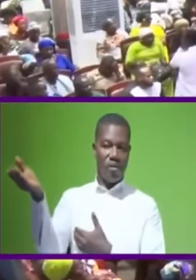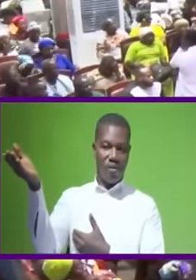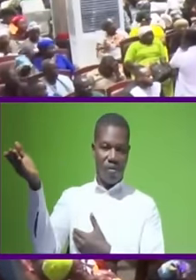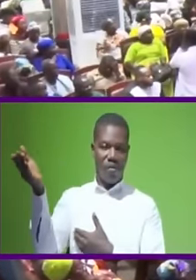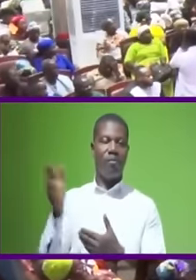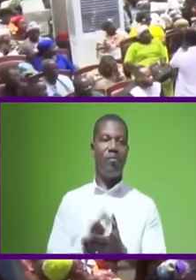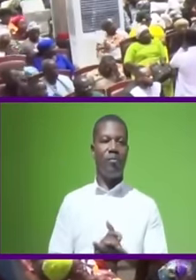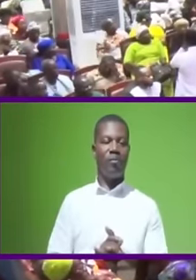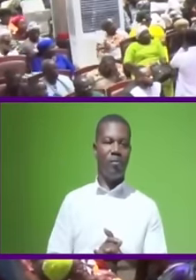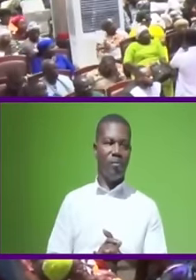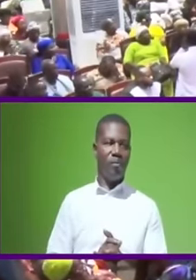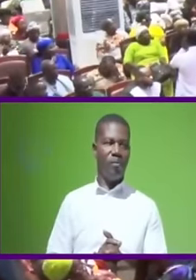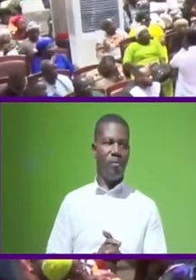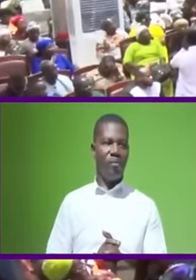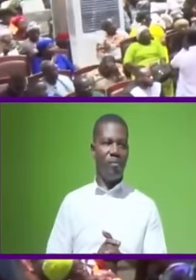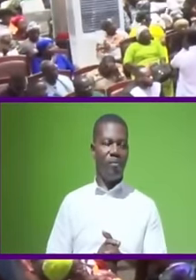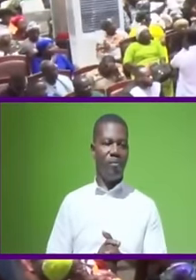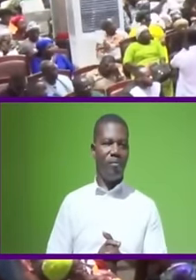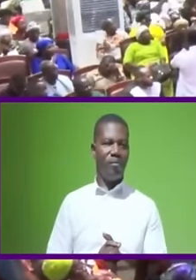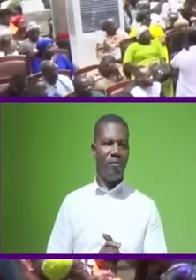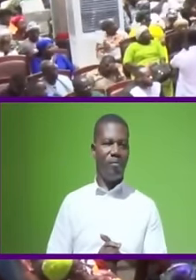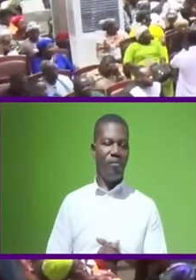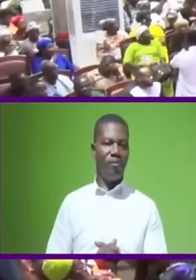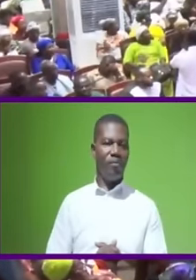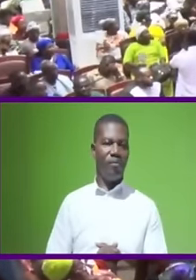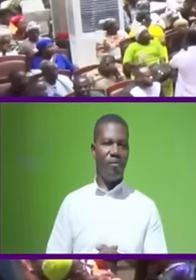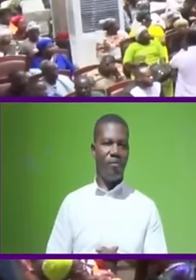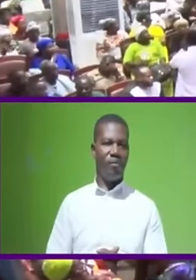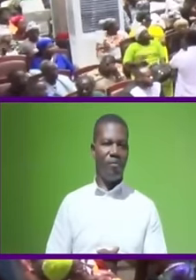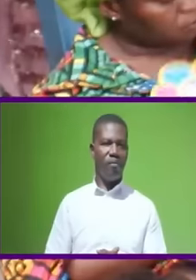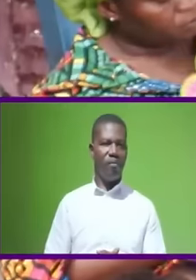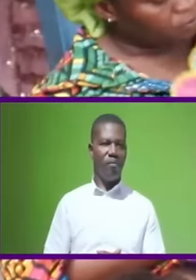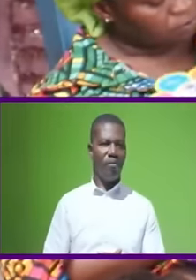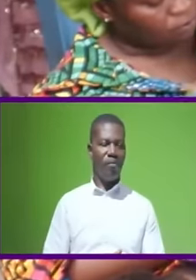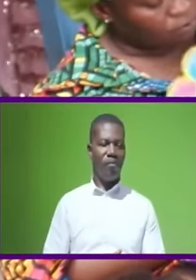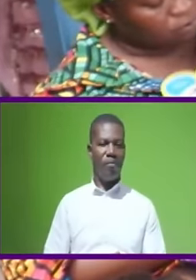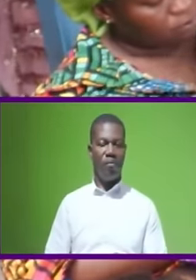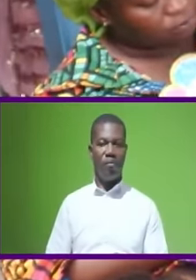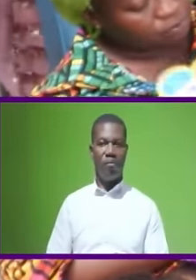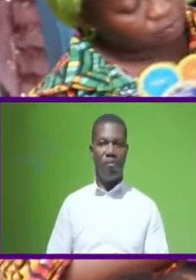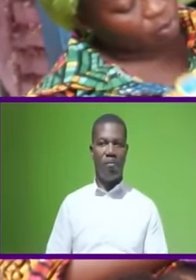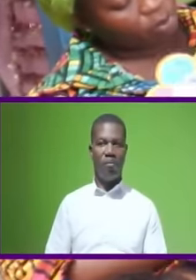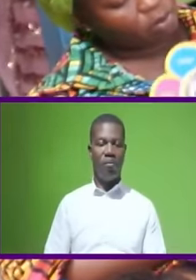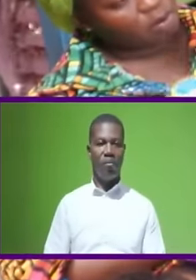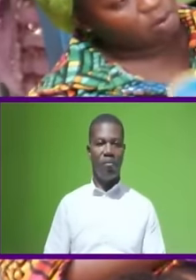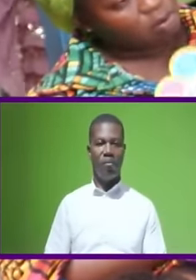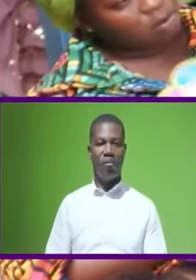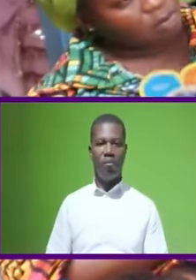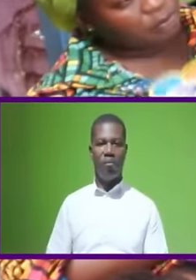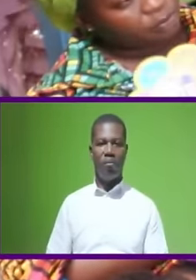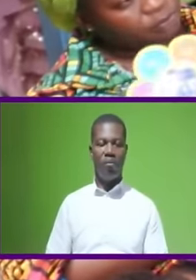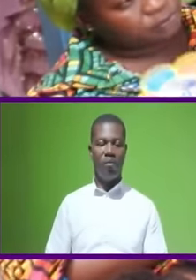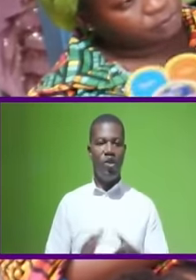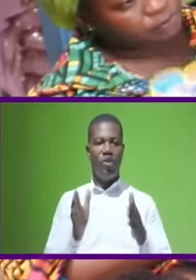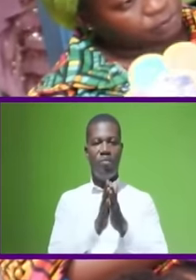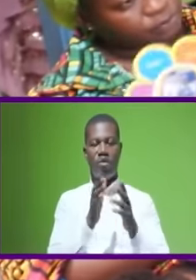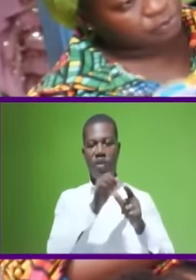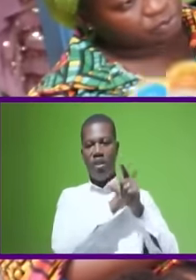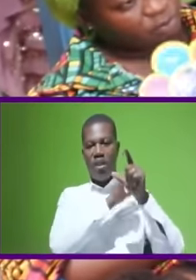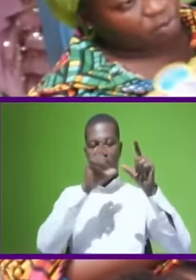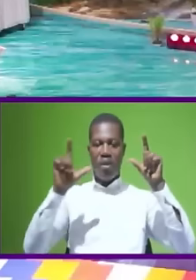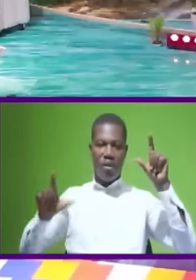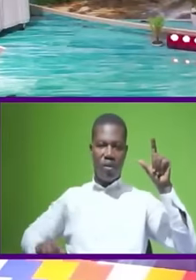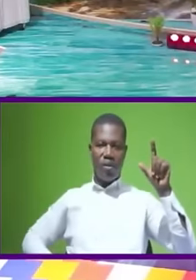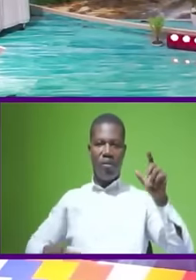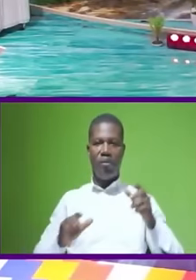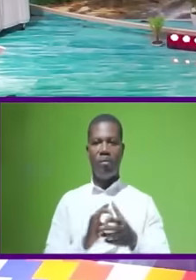shall grow, then why don't you advise me to use this one to embark on projects? Praise the Lord.